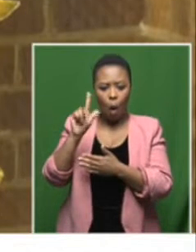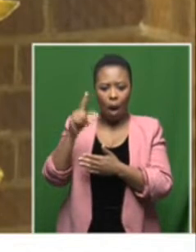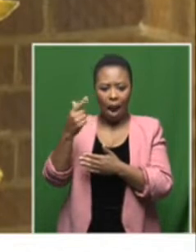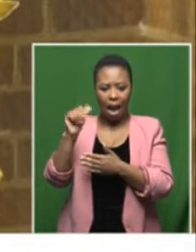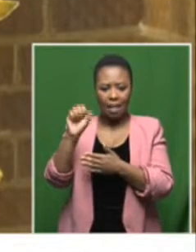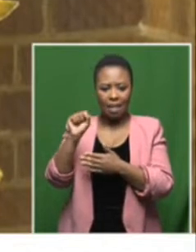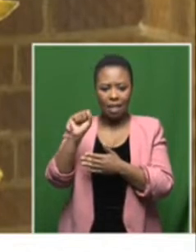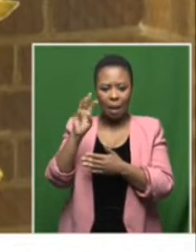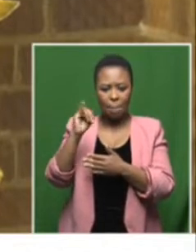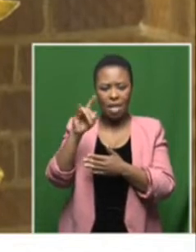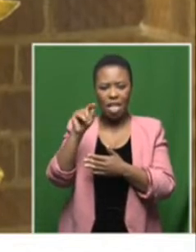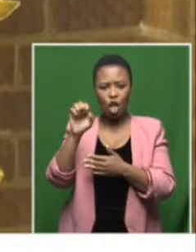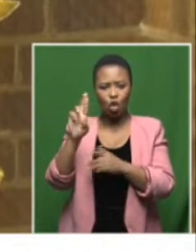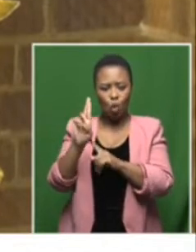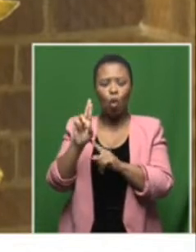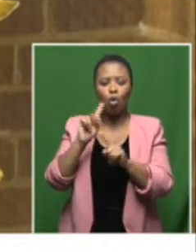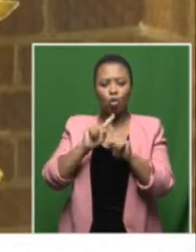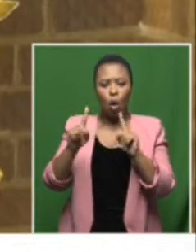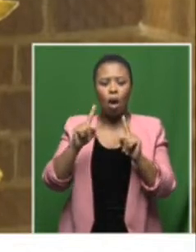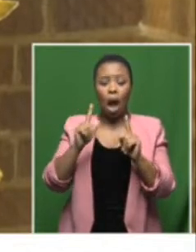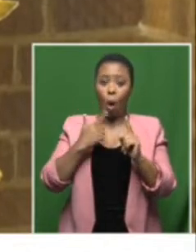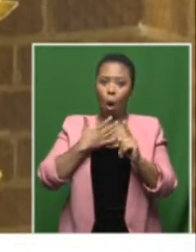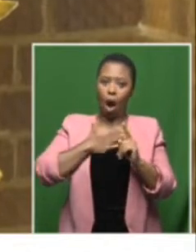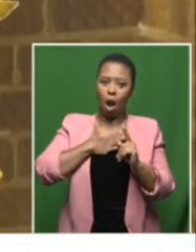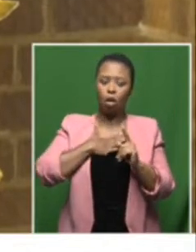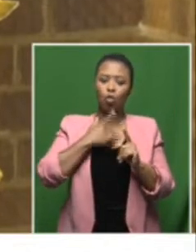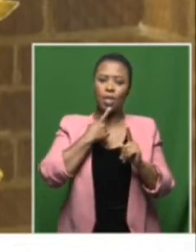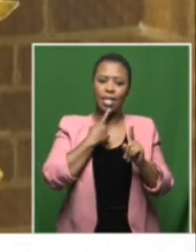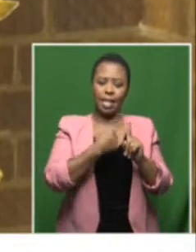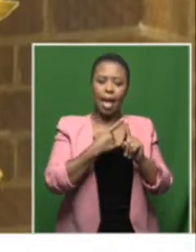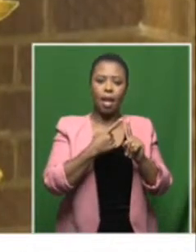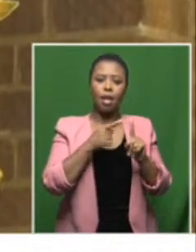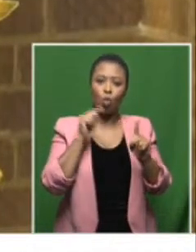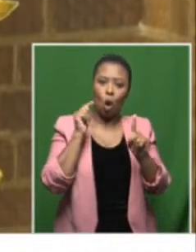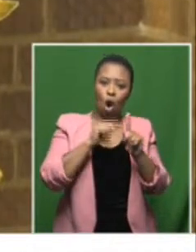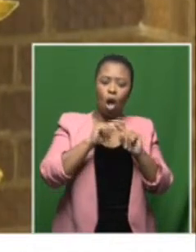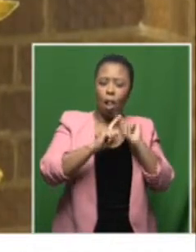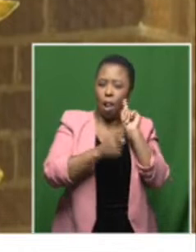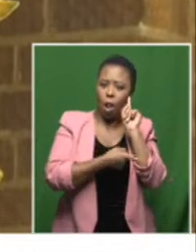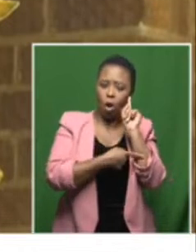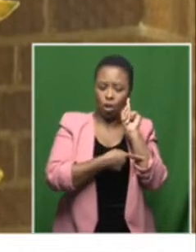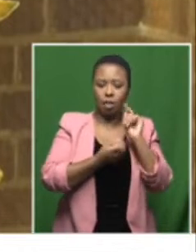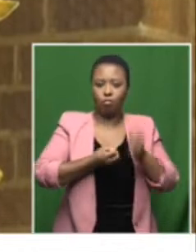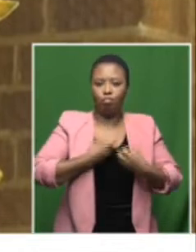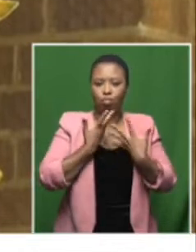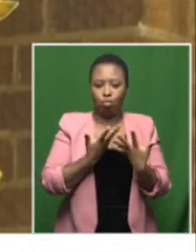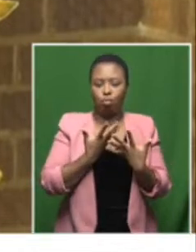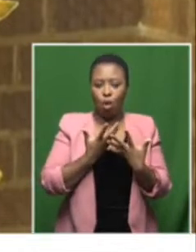And perhaps that is what I would love to say to her last.